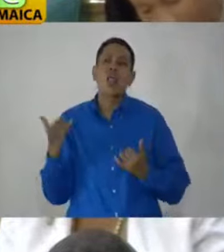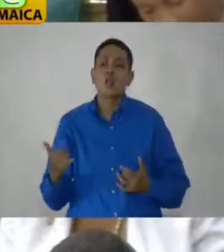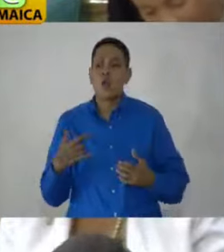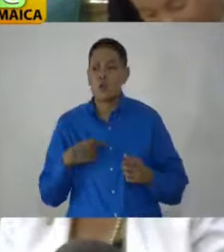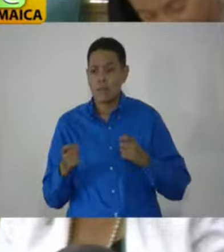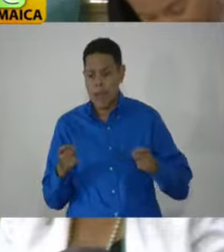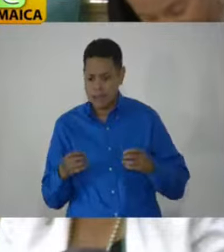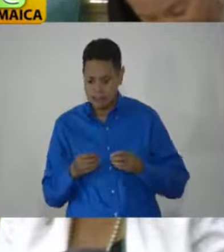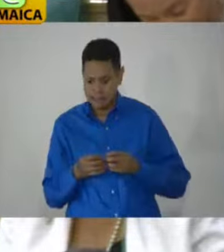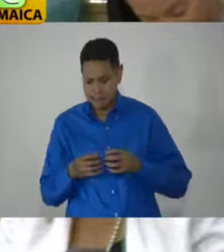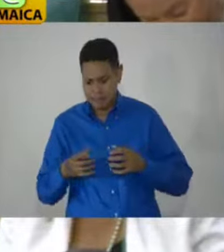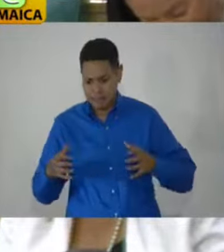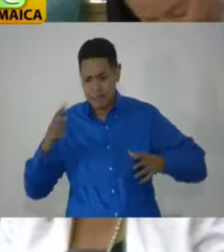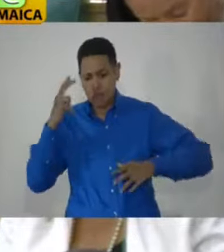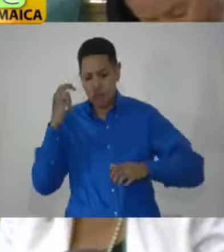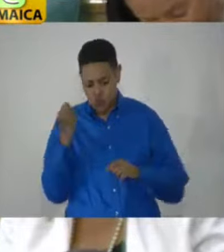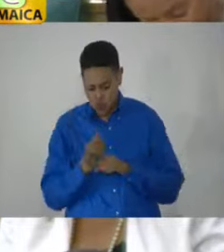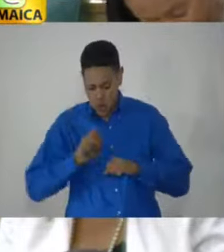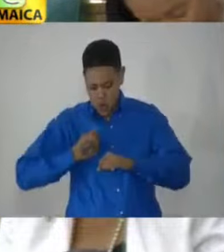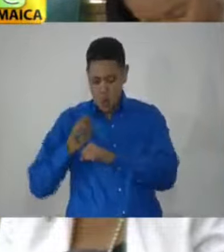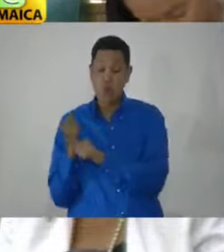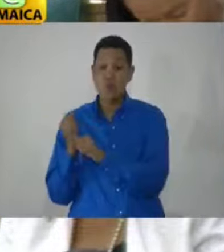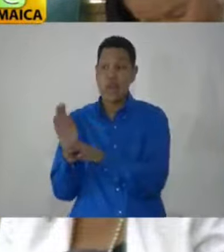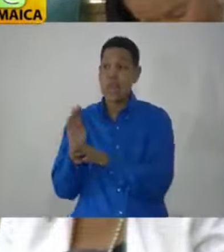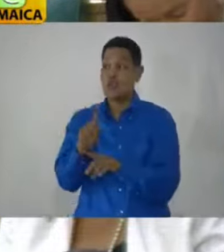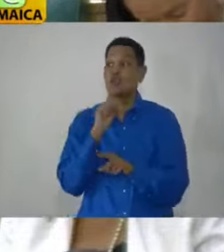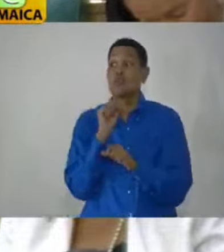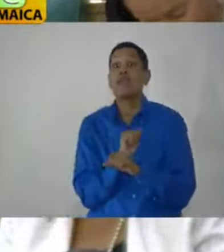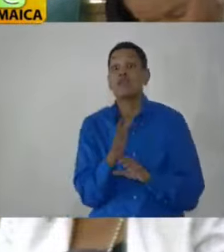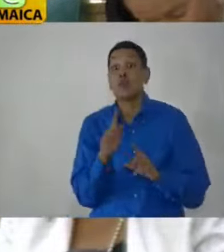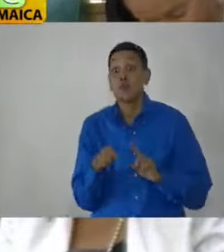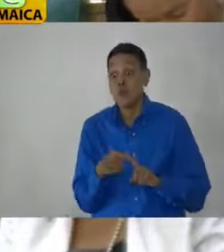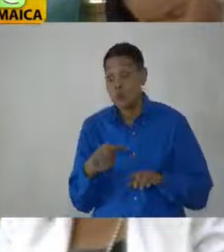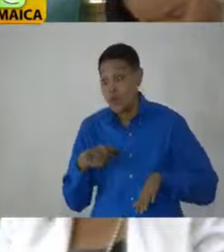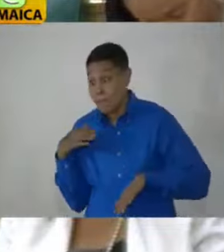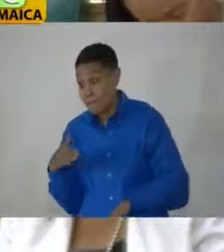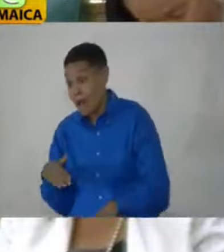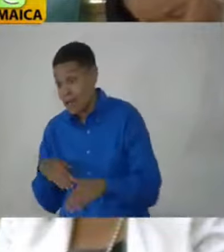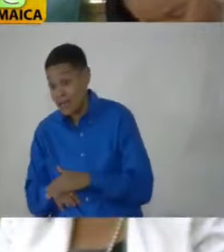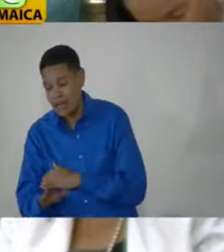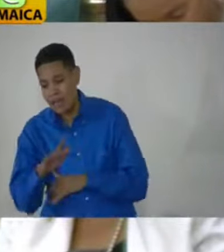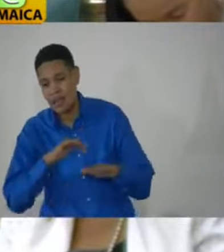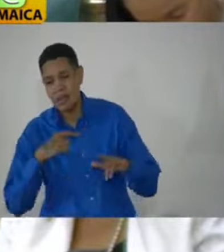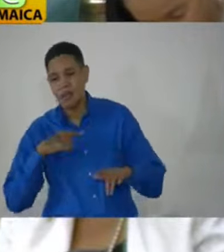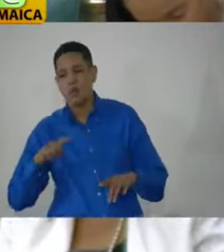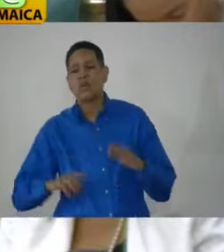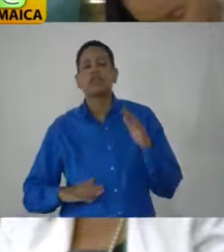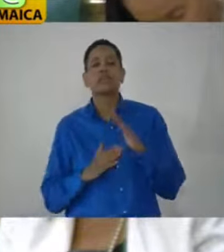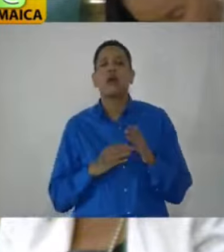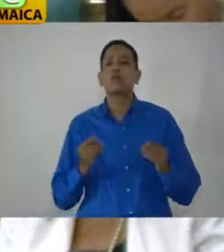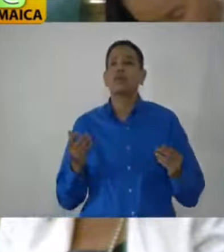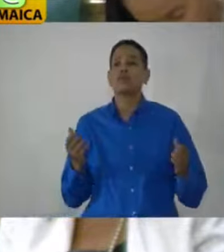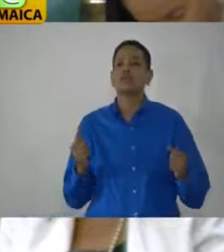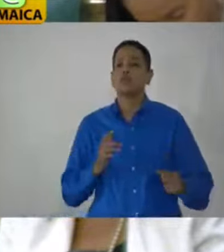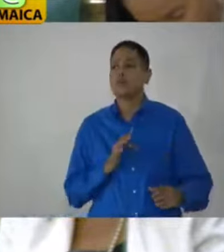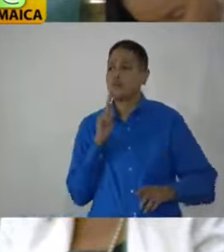2 years. And we worked with the industry to ensure that when we went back in, we were top of the class in terms